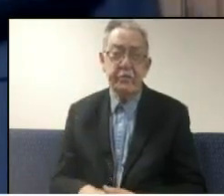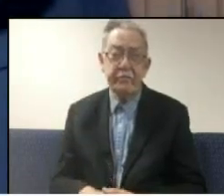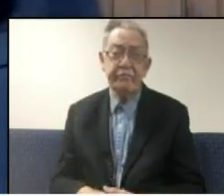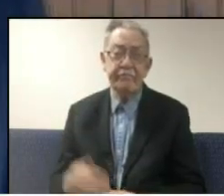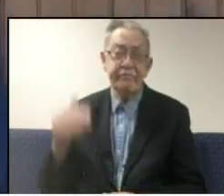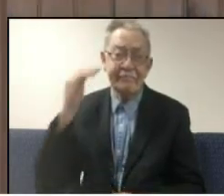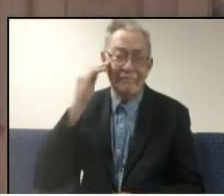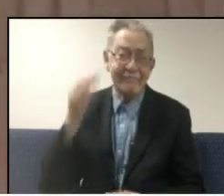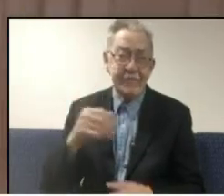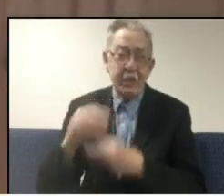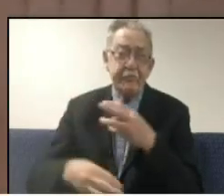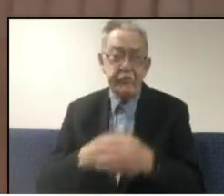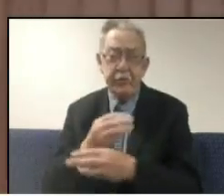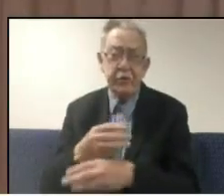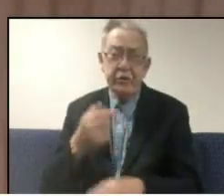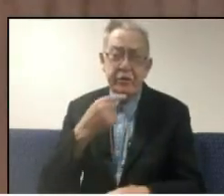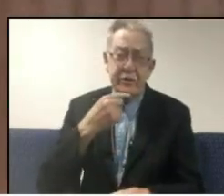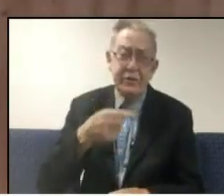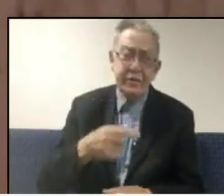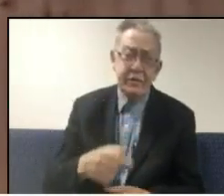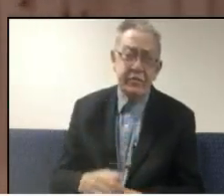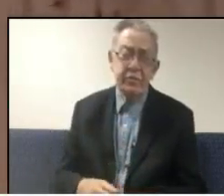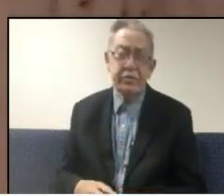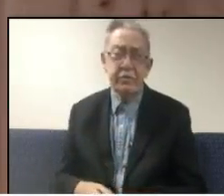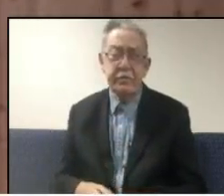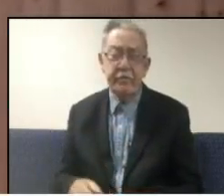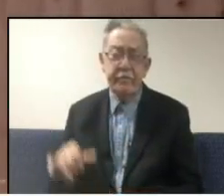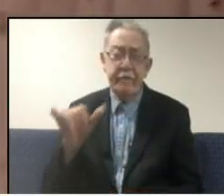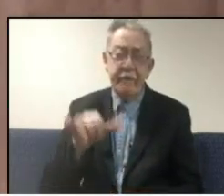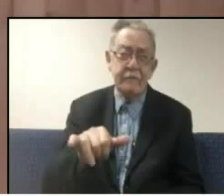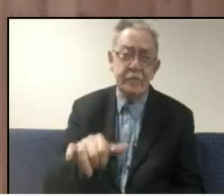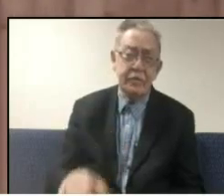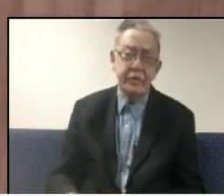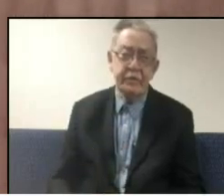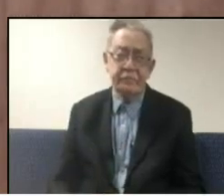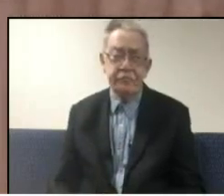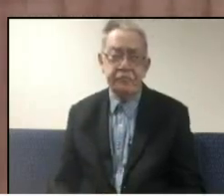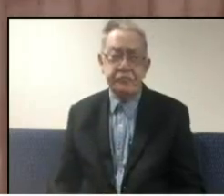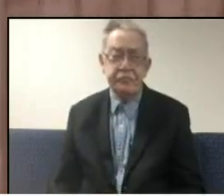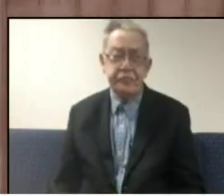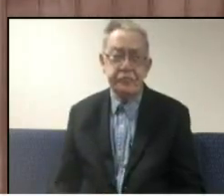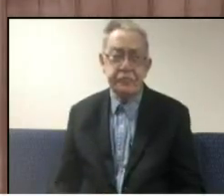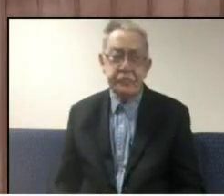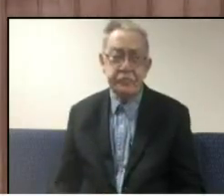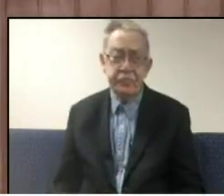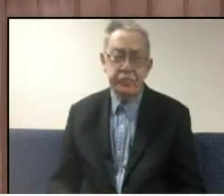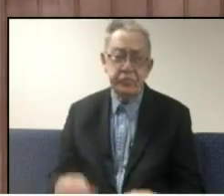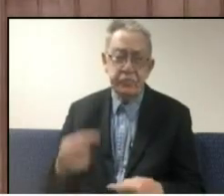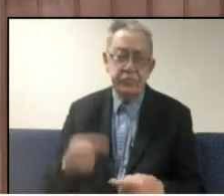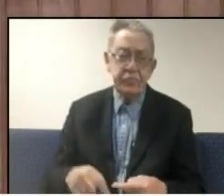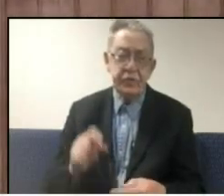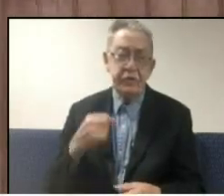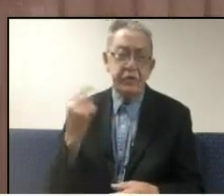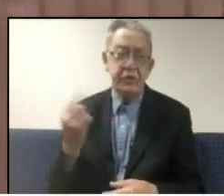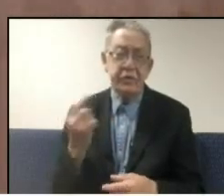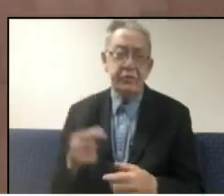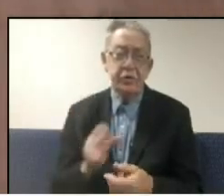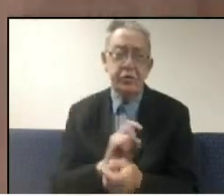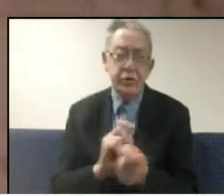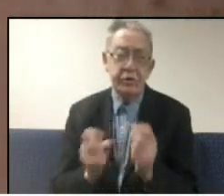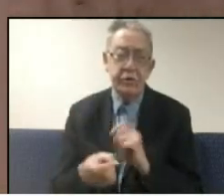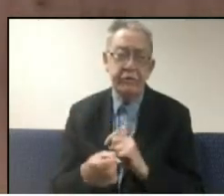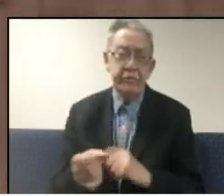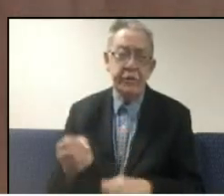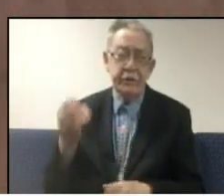I know what the world says. The world says that you can't ever change, right? If